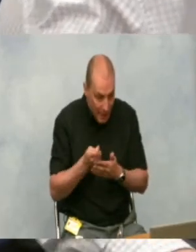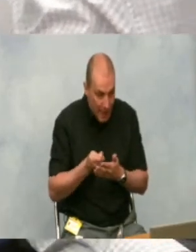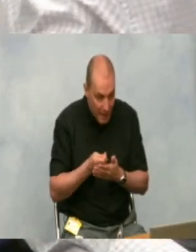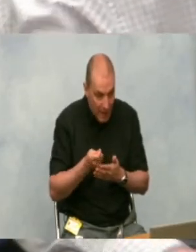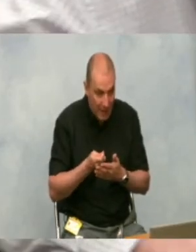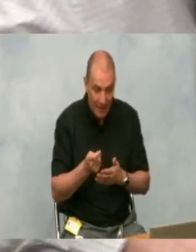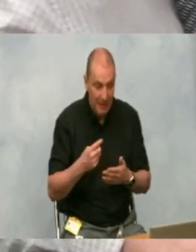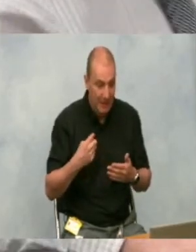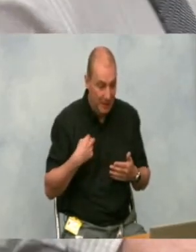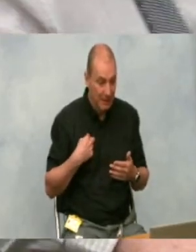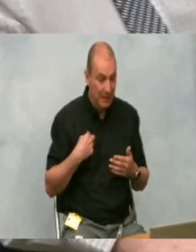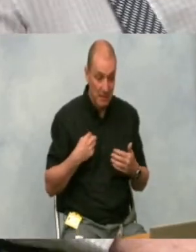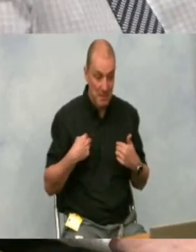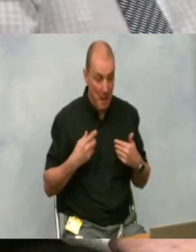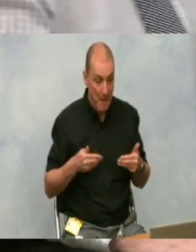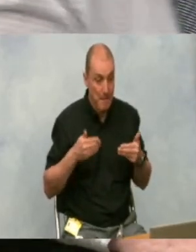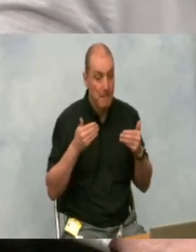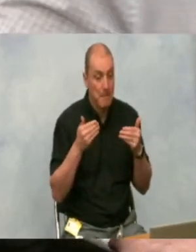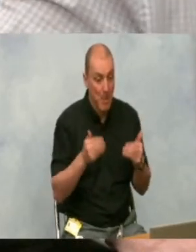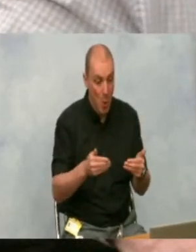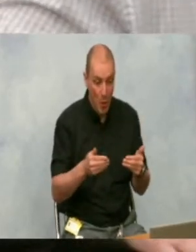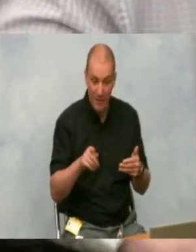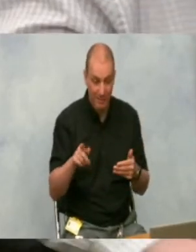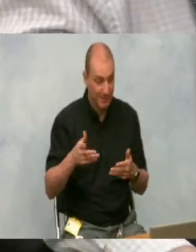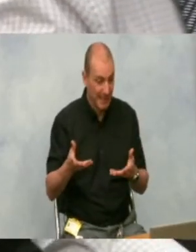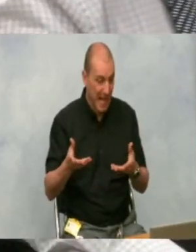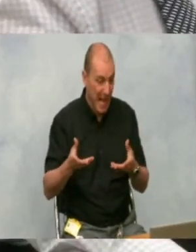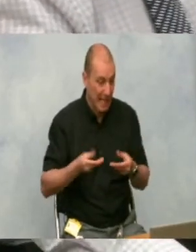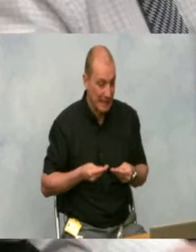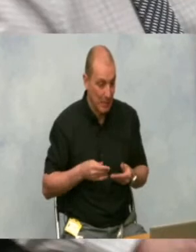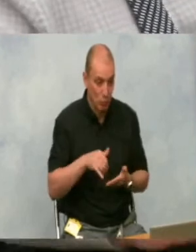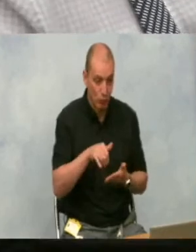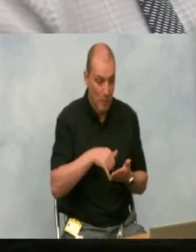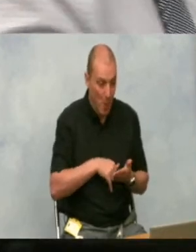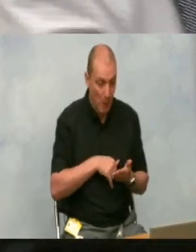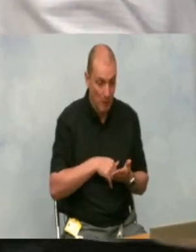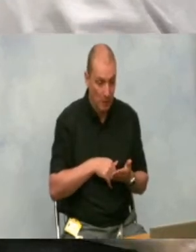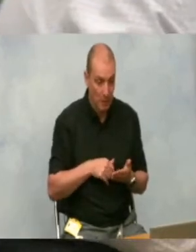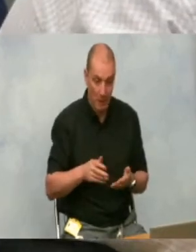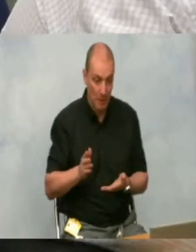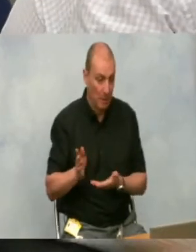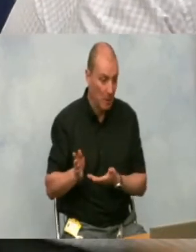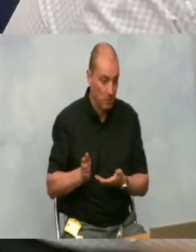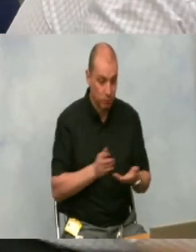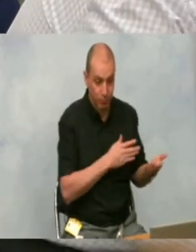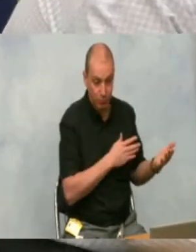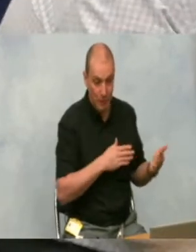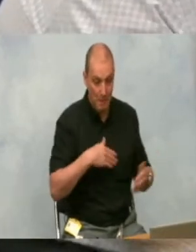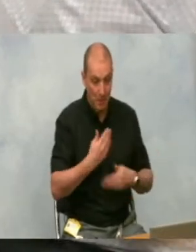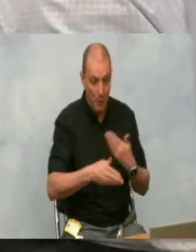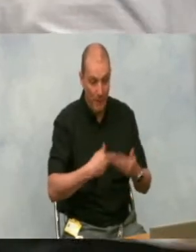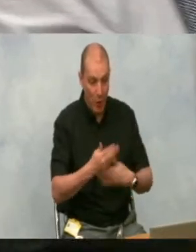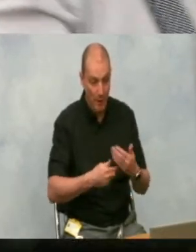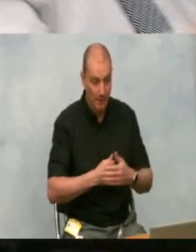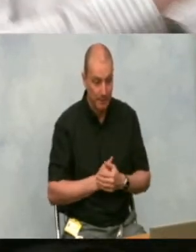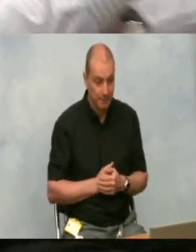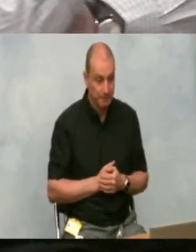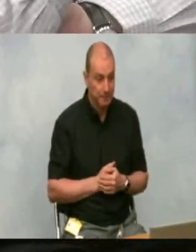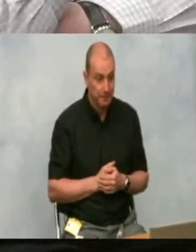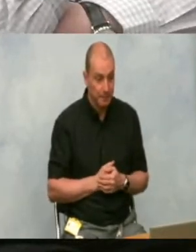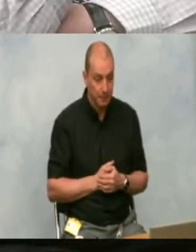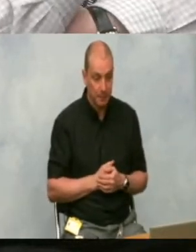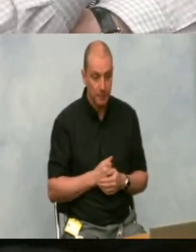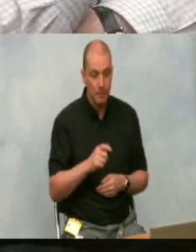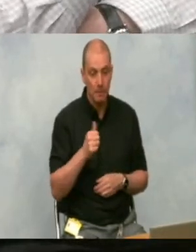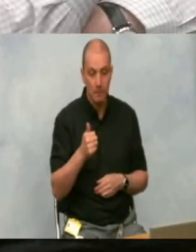that we just accept the report and move on. Thanks, Jerry. I've got Lindsay Hamilton. I'll bring Lindsay